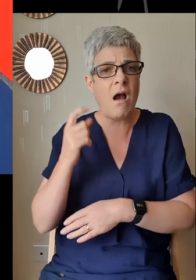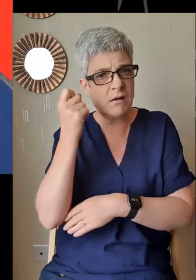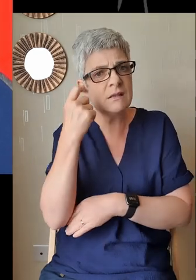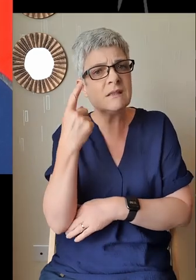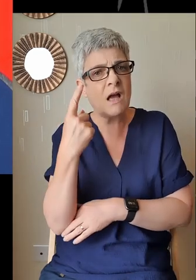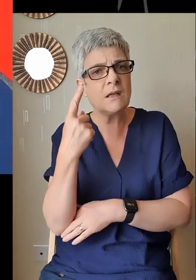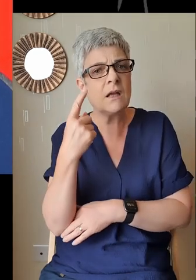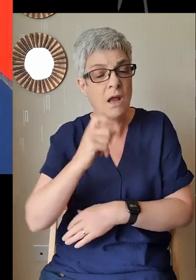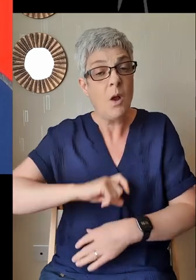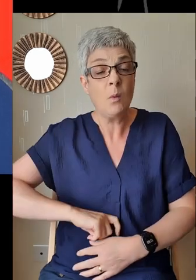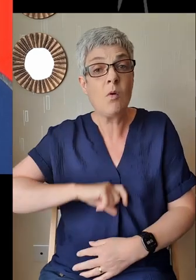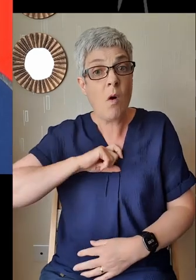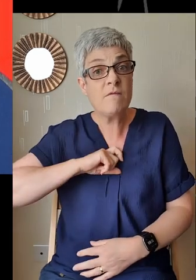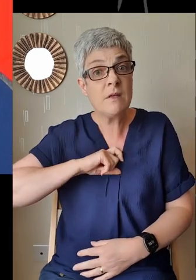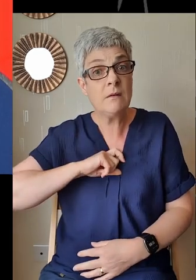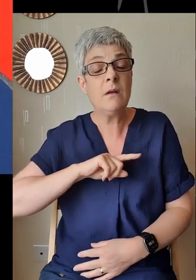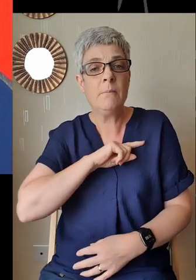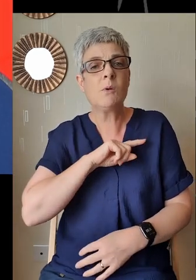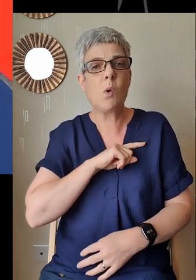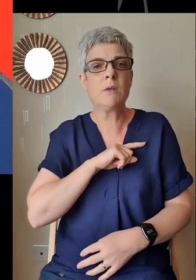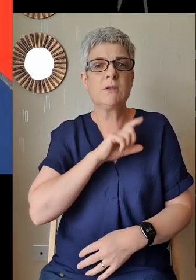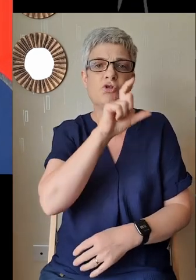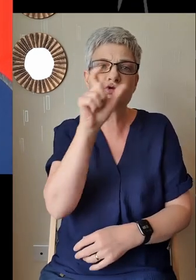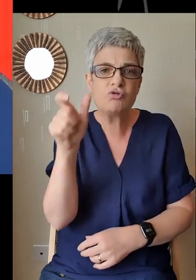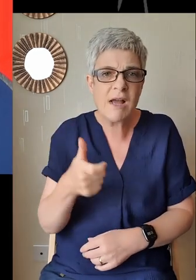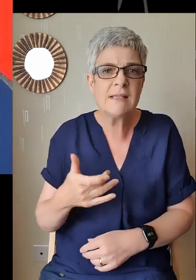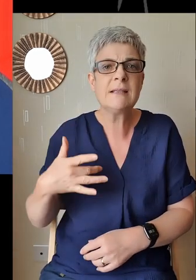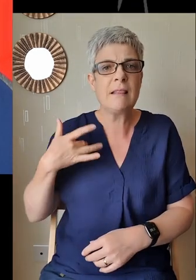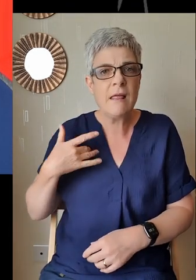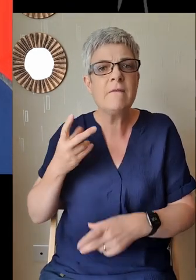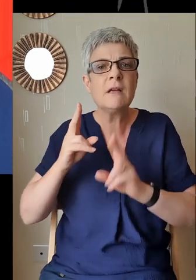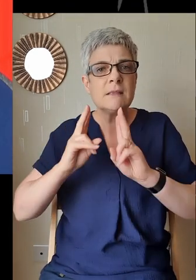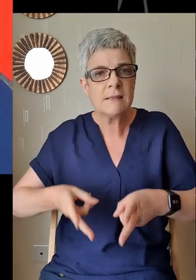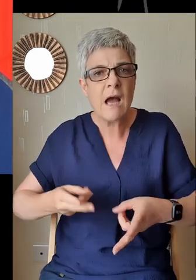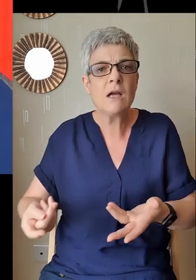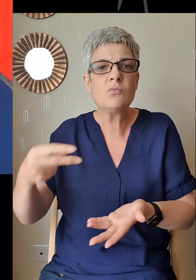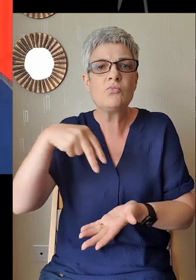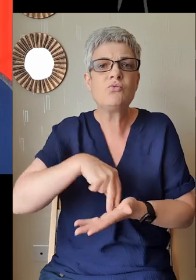Come confident because Christ lived and died and rose again for us.